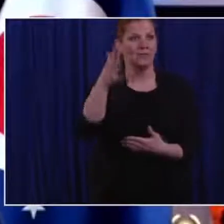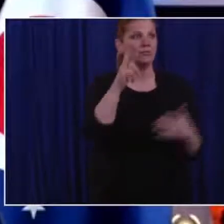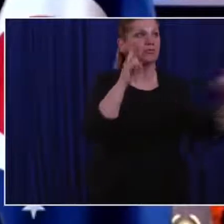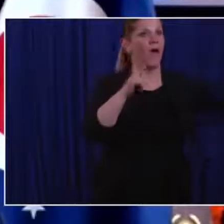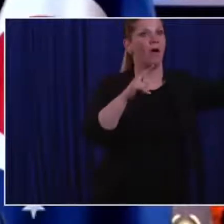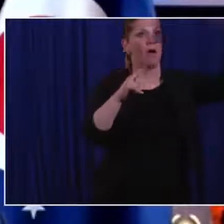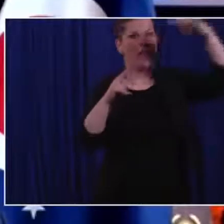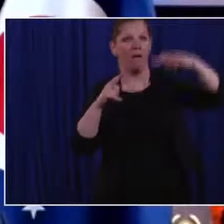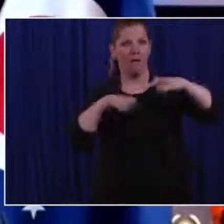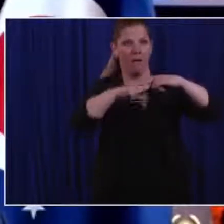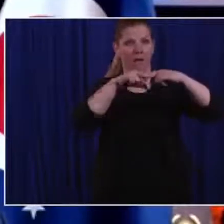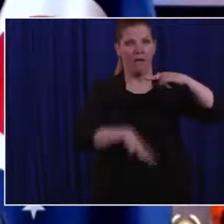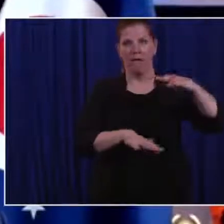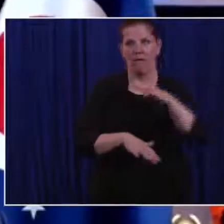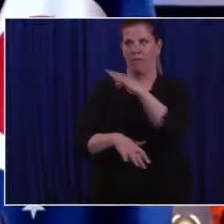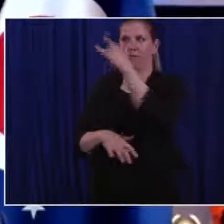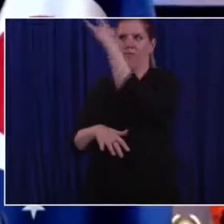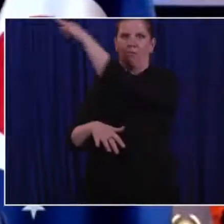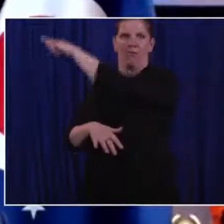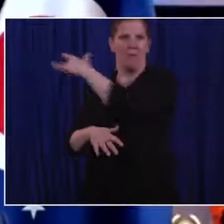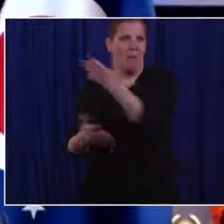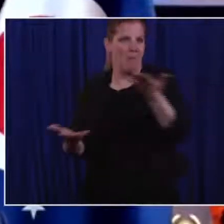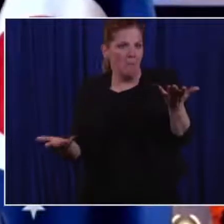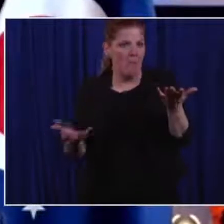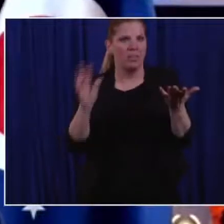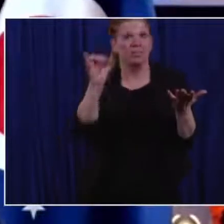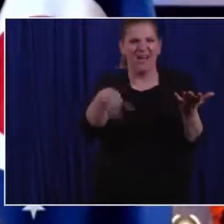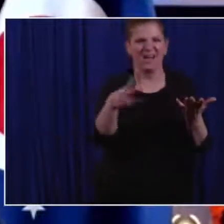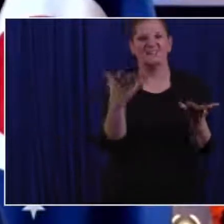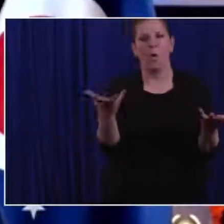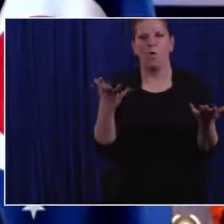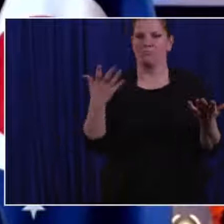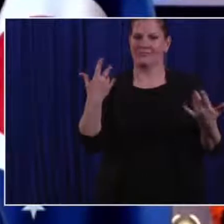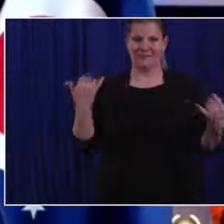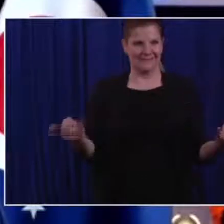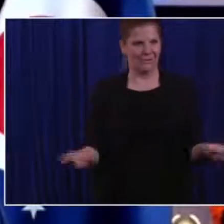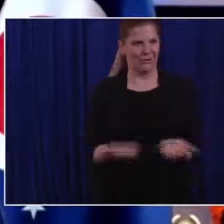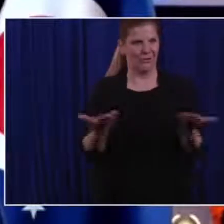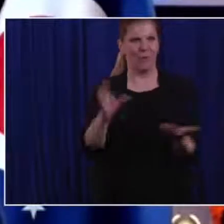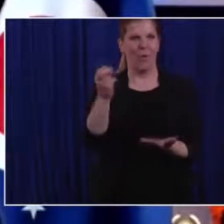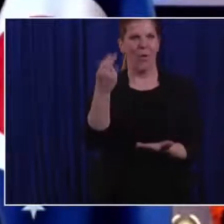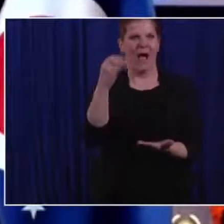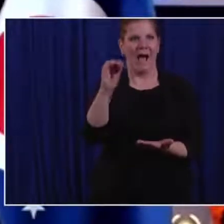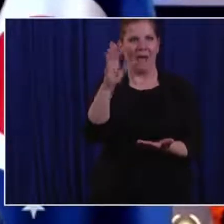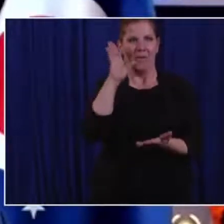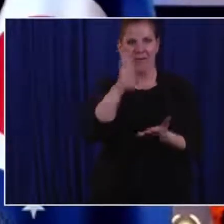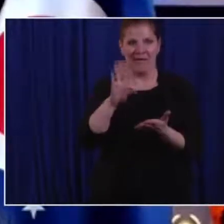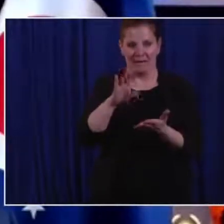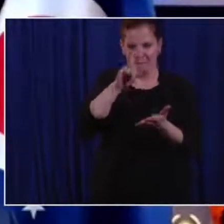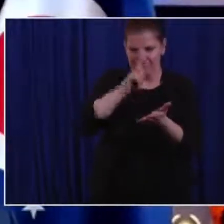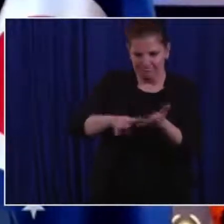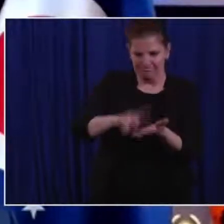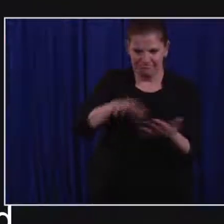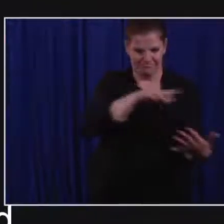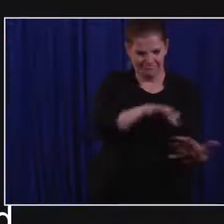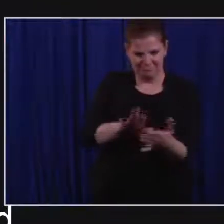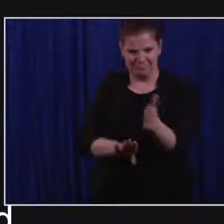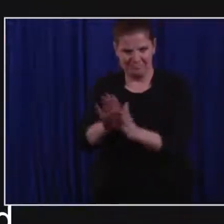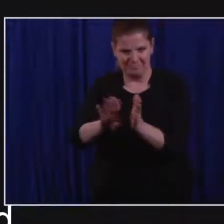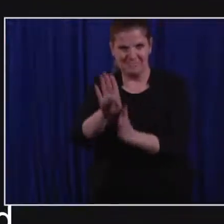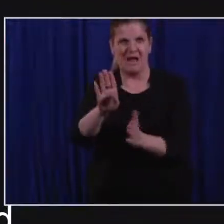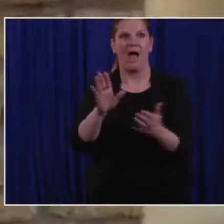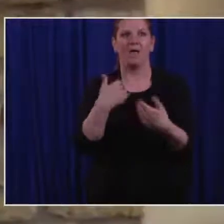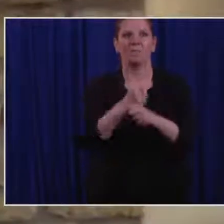it to be tested, developed, and hopefully manufactured here. Governor, back to you. Lieutenant Governor, thank you very much. We're ready for